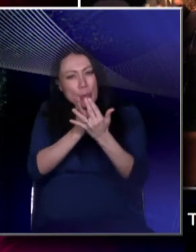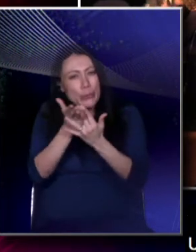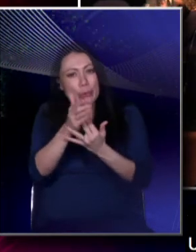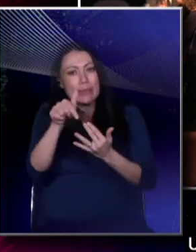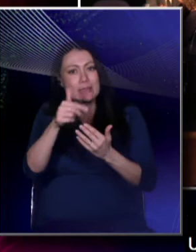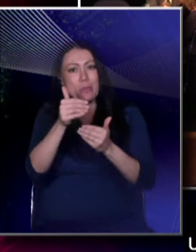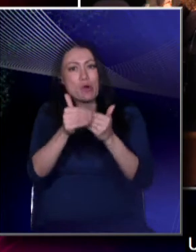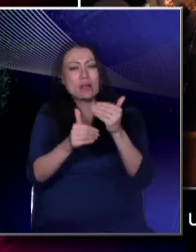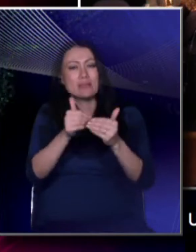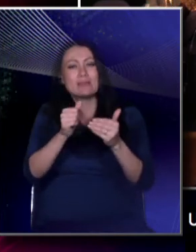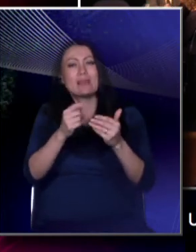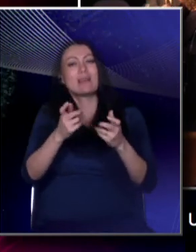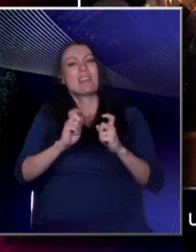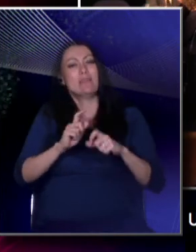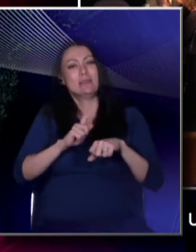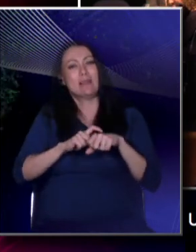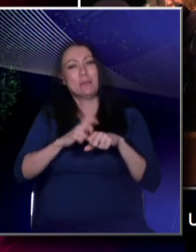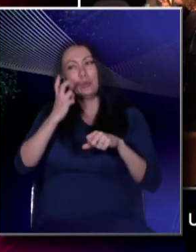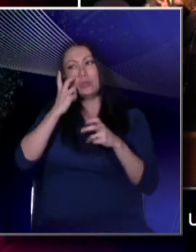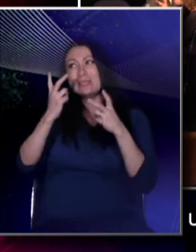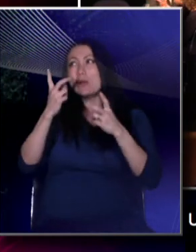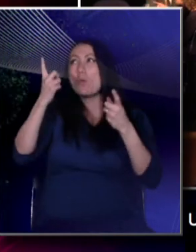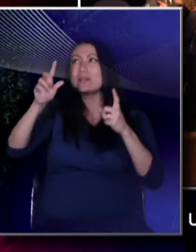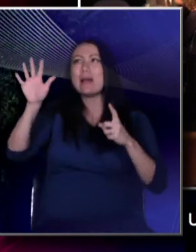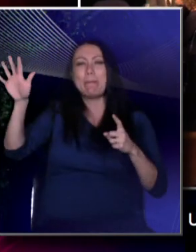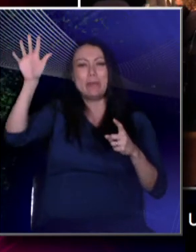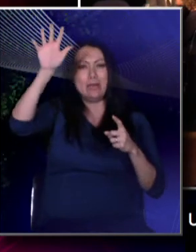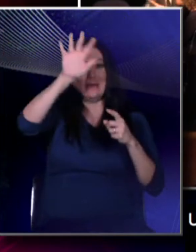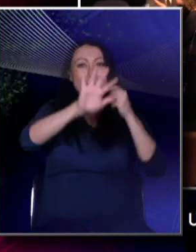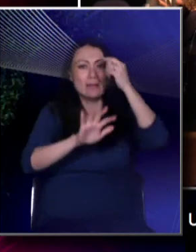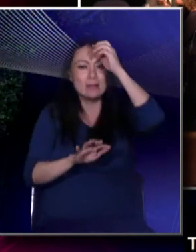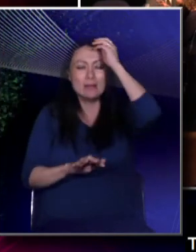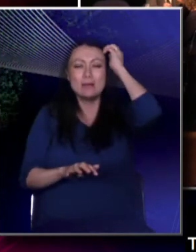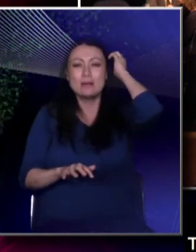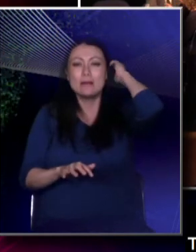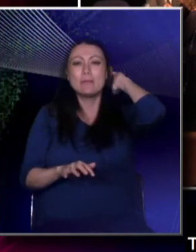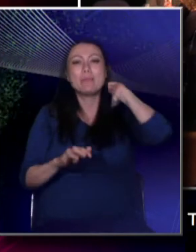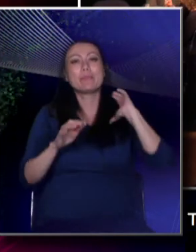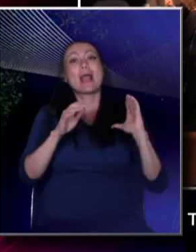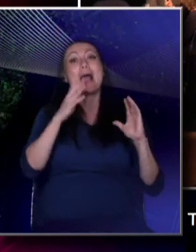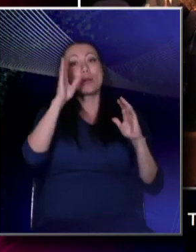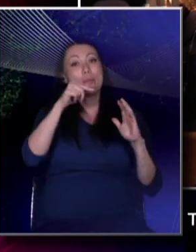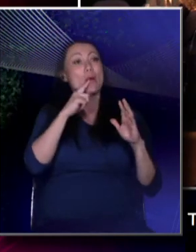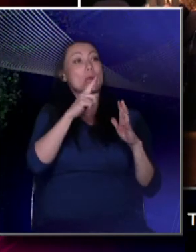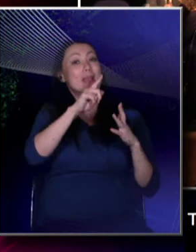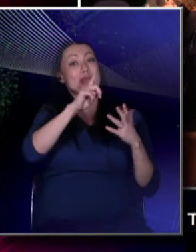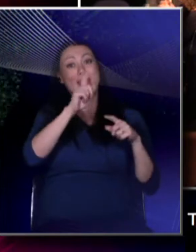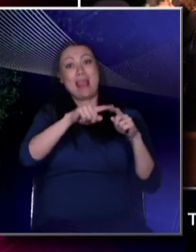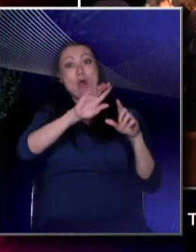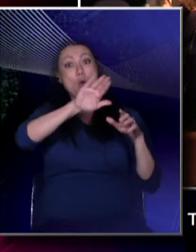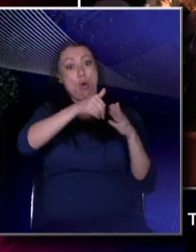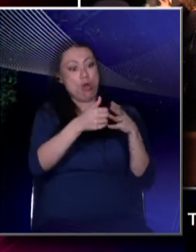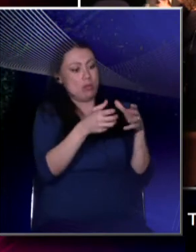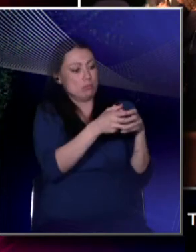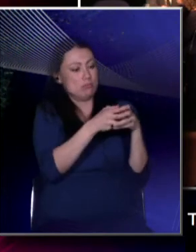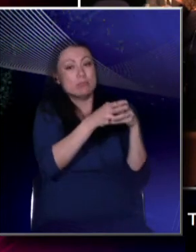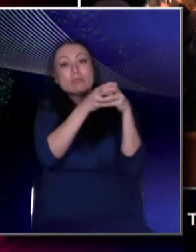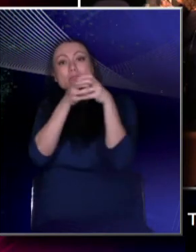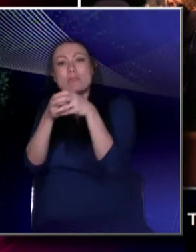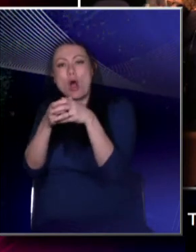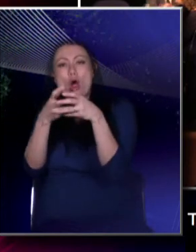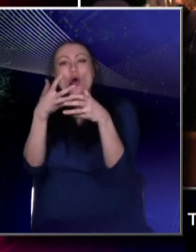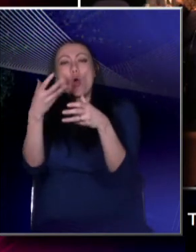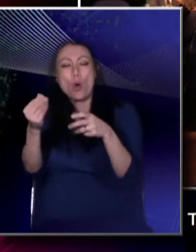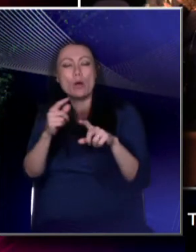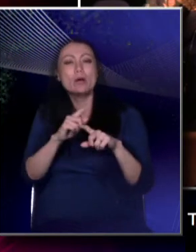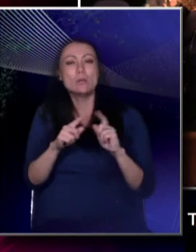to be able to see what is happening out there. And we can't go as a collective group, I understand that, and it will be an additional